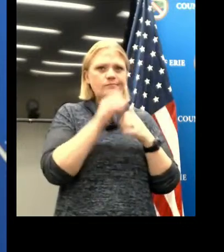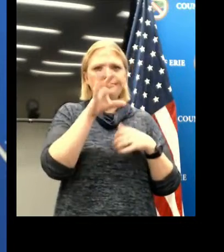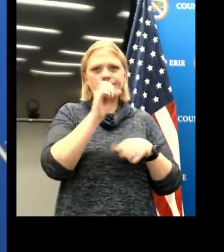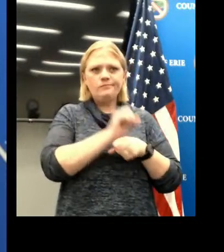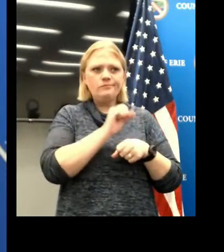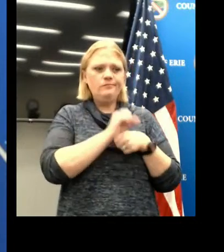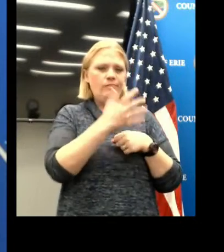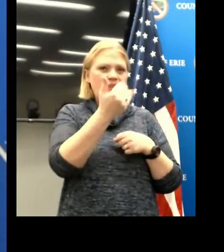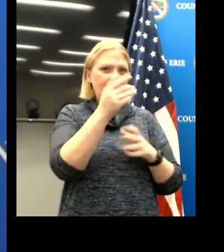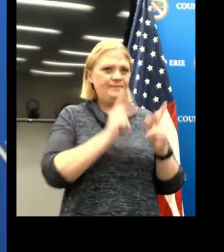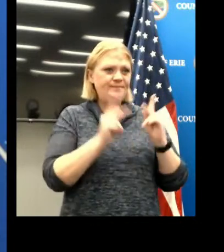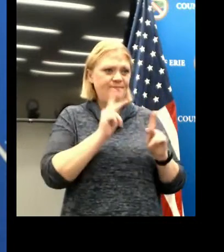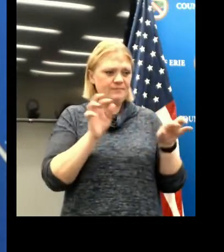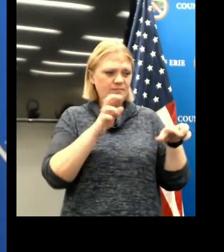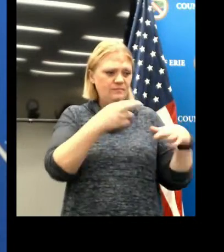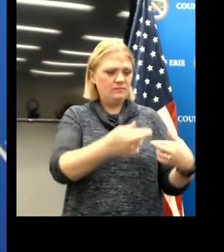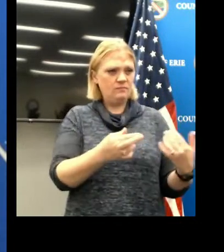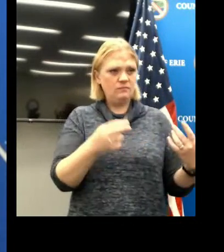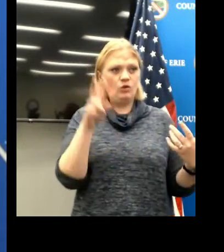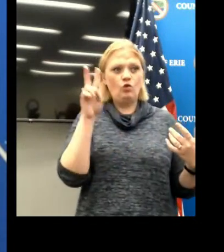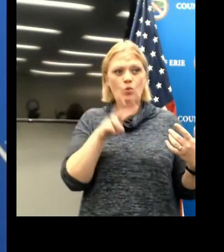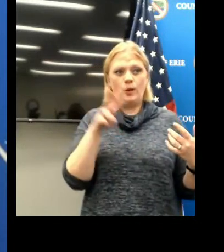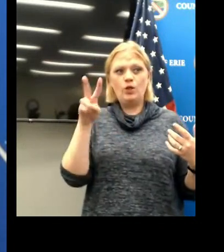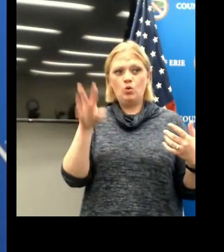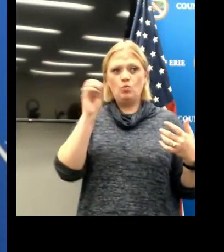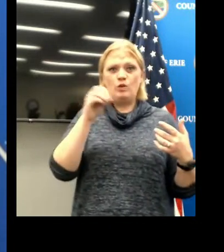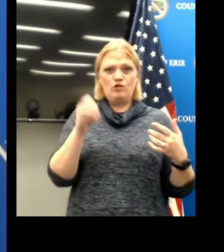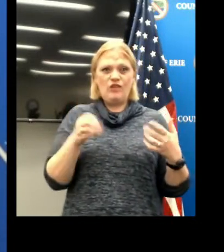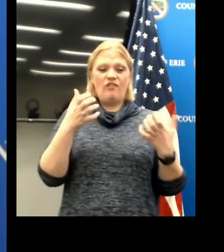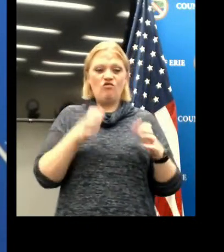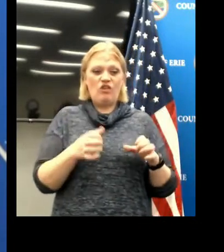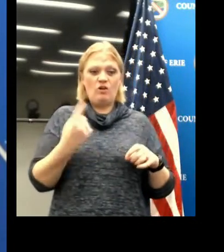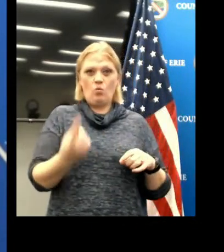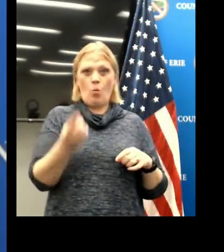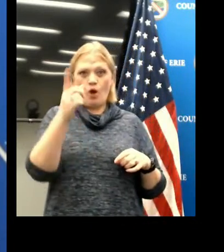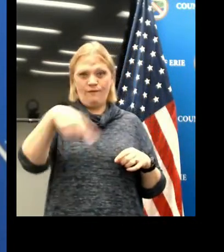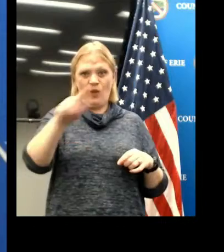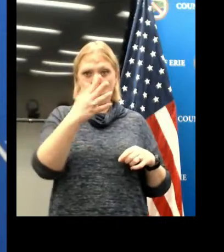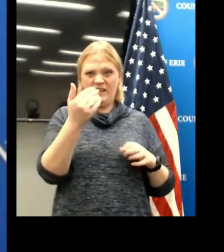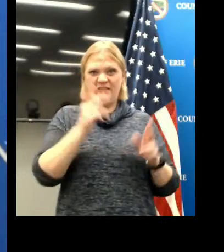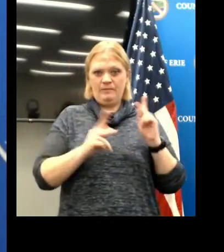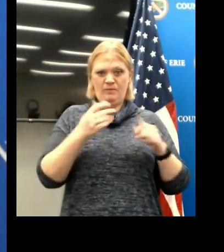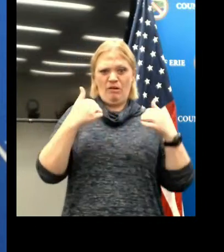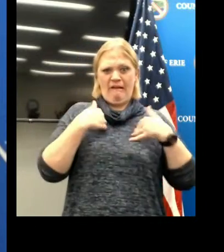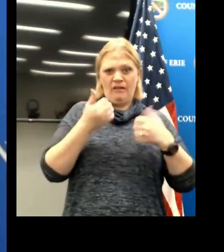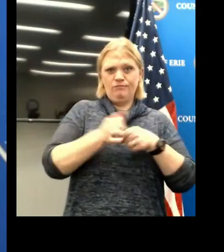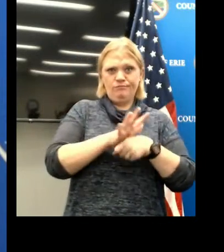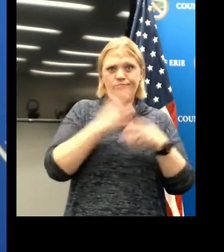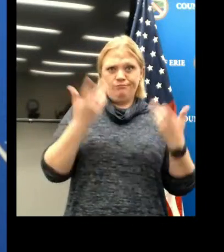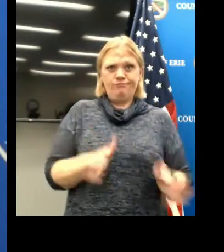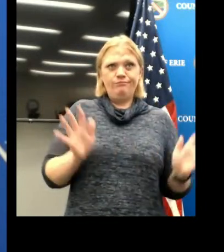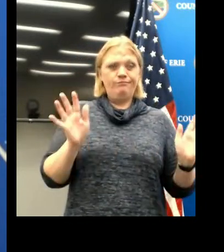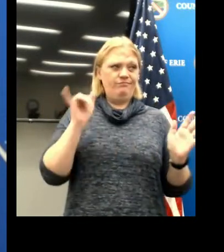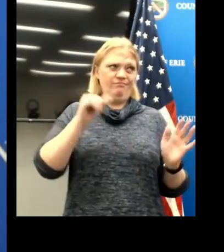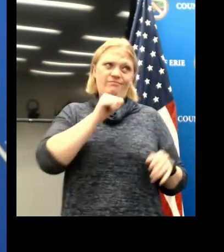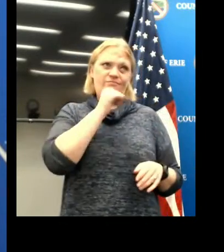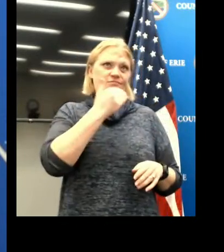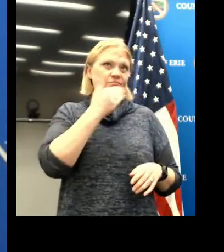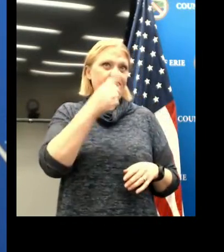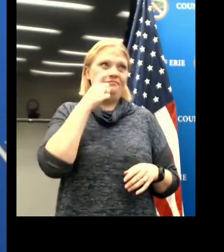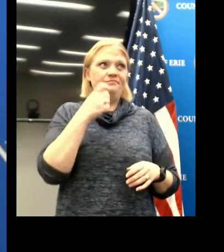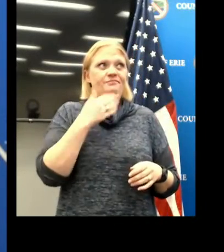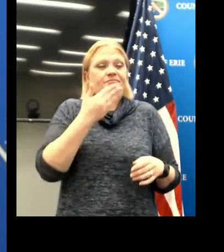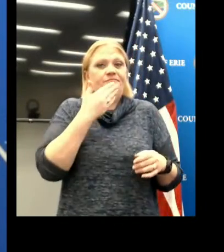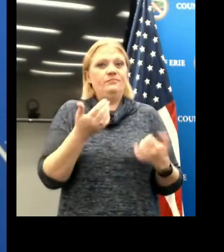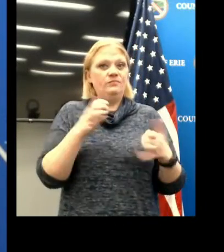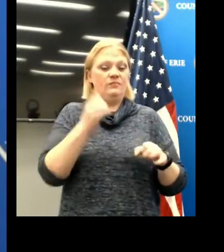15 people in a room, as it says, there's a 22% chance that one of those individuals has COVID. And that's not good, because there's a good